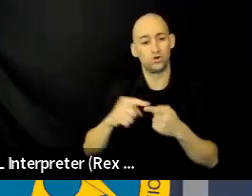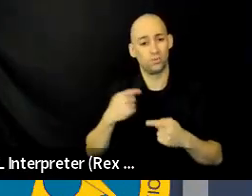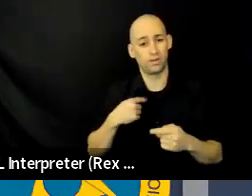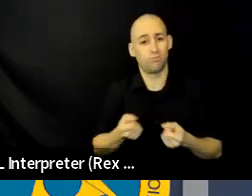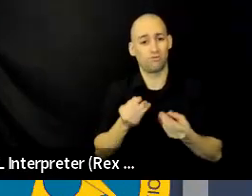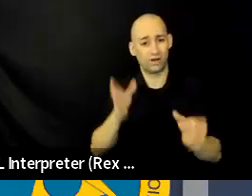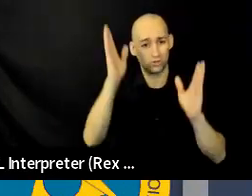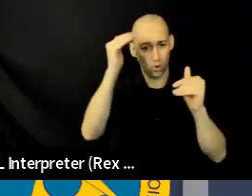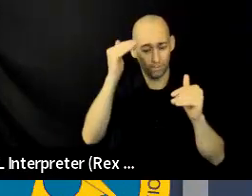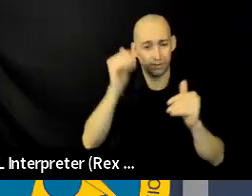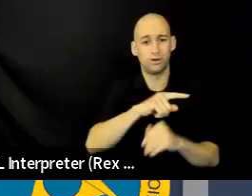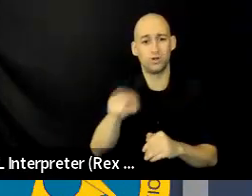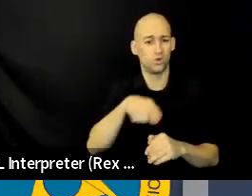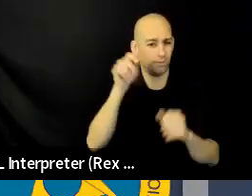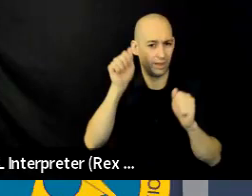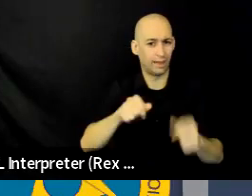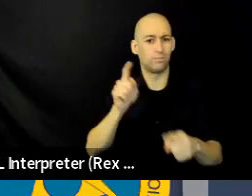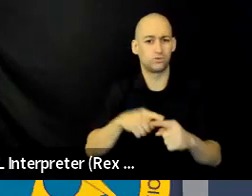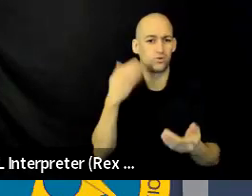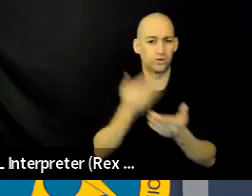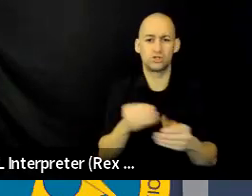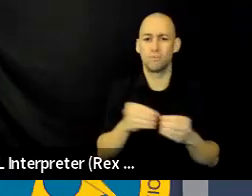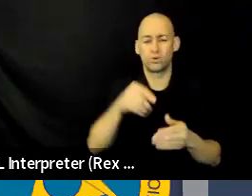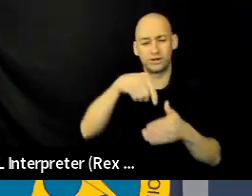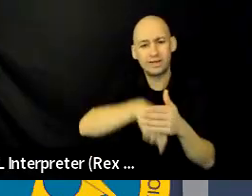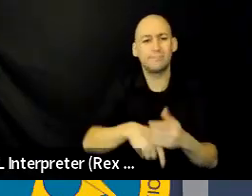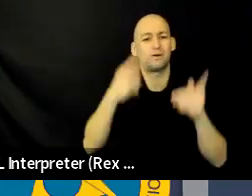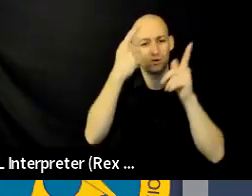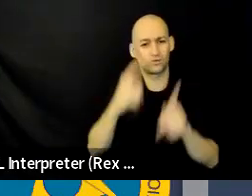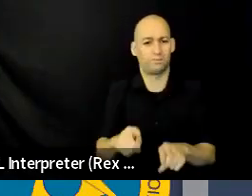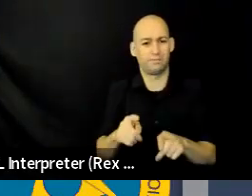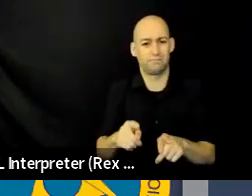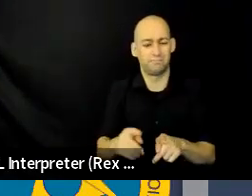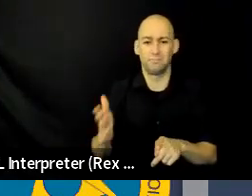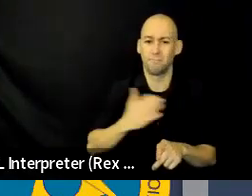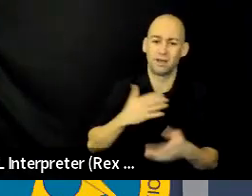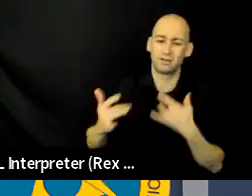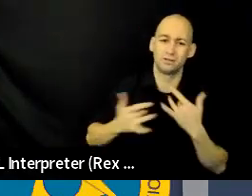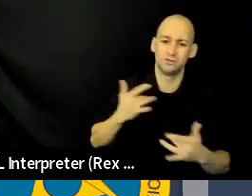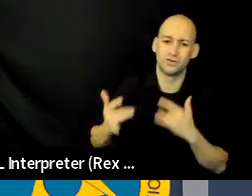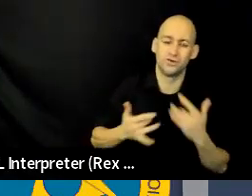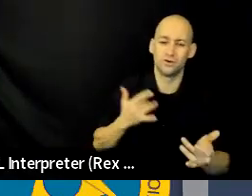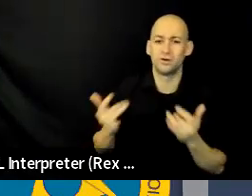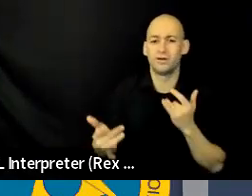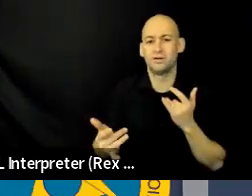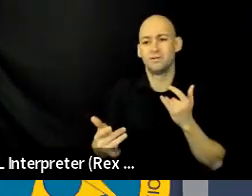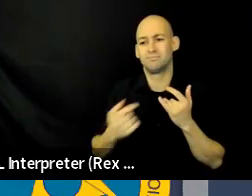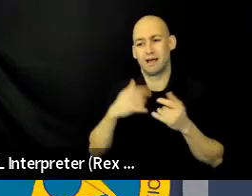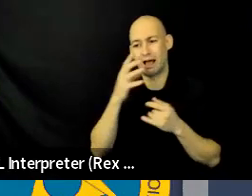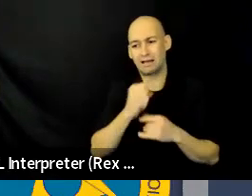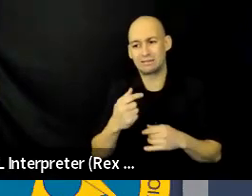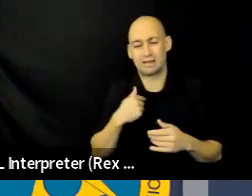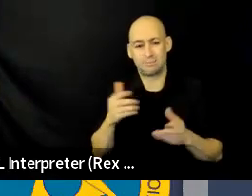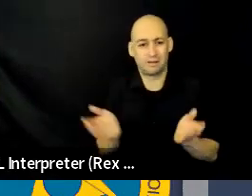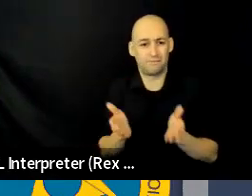you might actually be able to reach a more thorough agreement. Because my concern, and I guess I could be convinced either